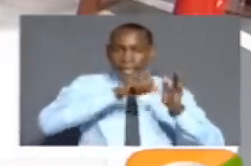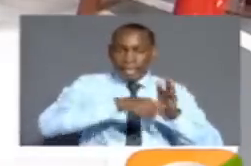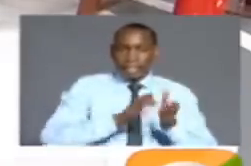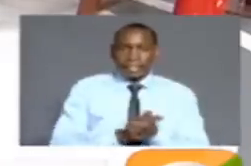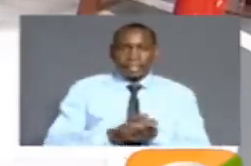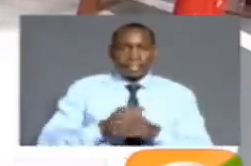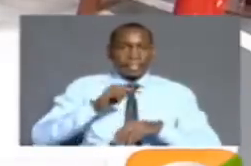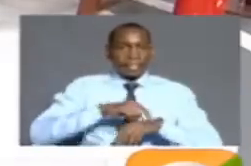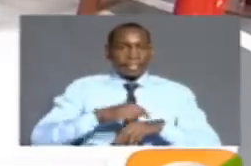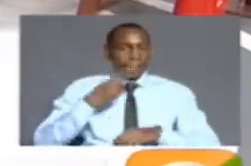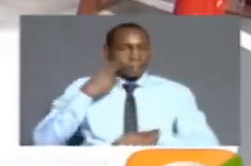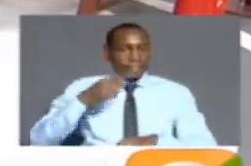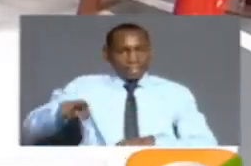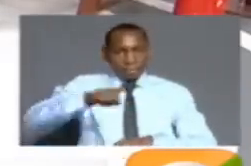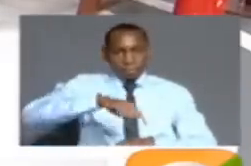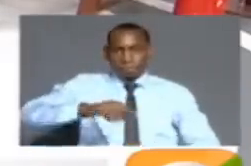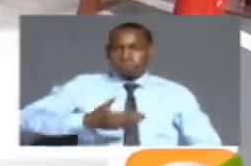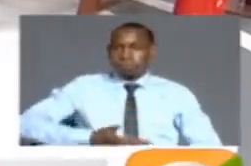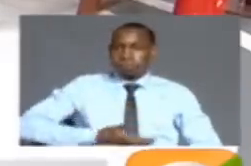you see us angry,